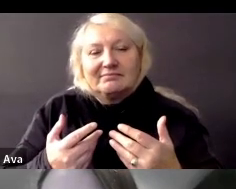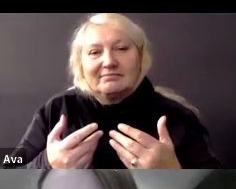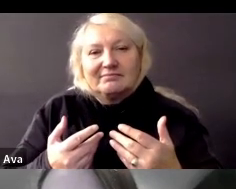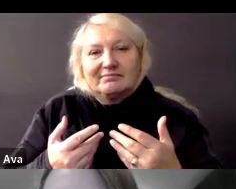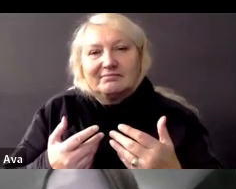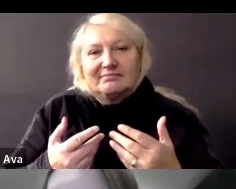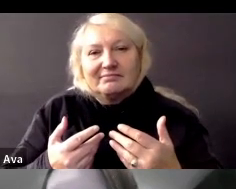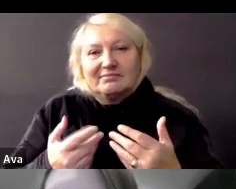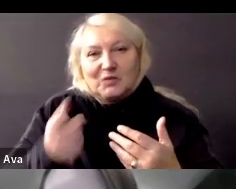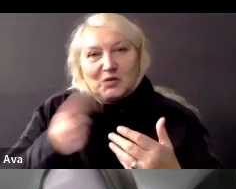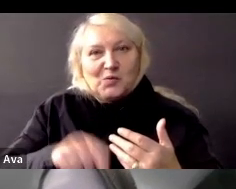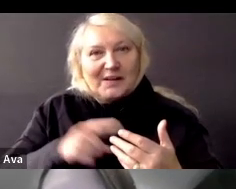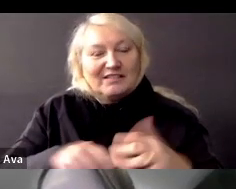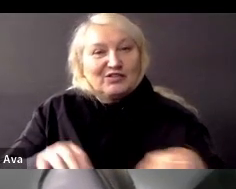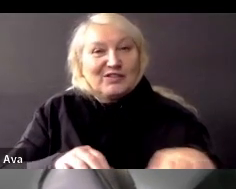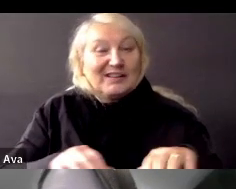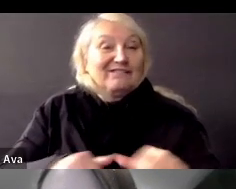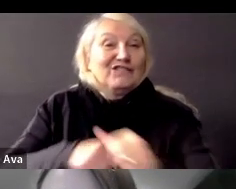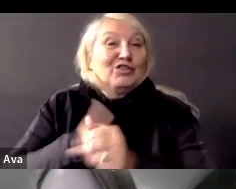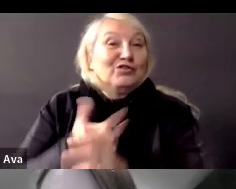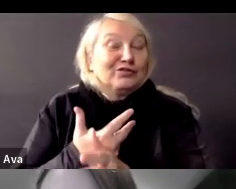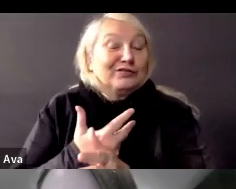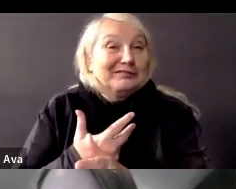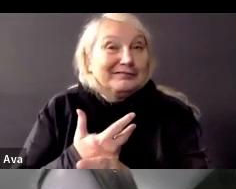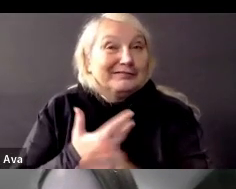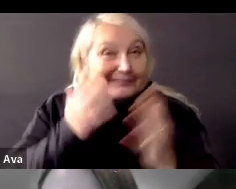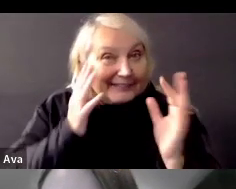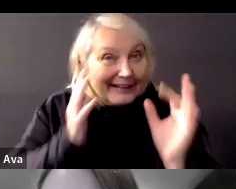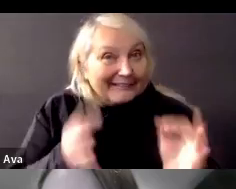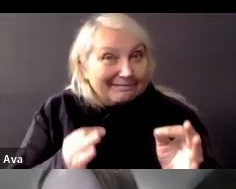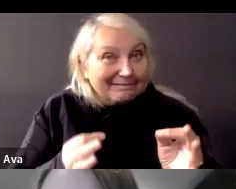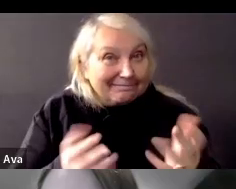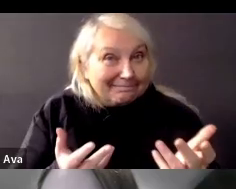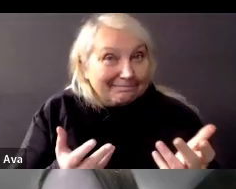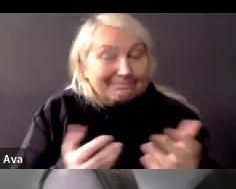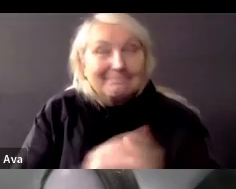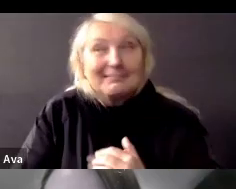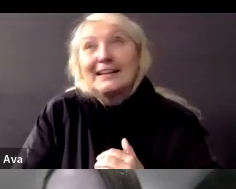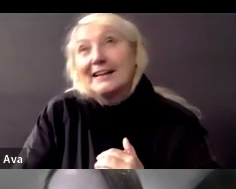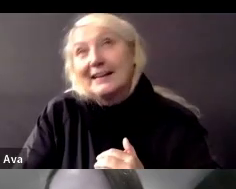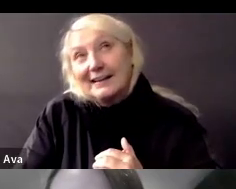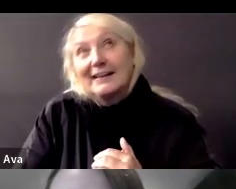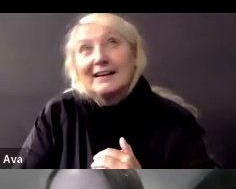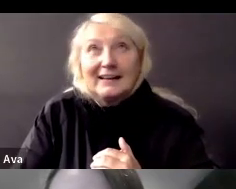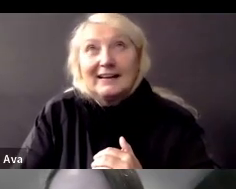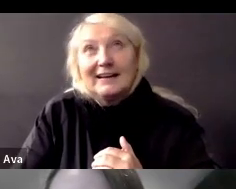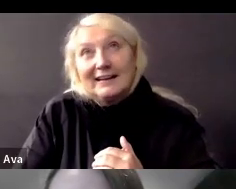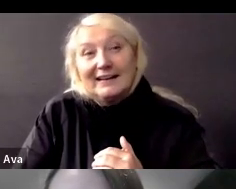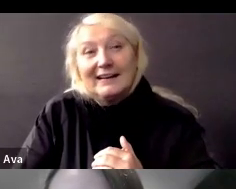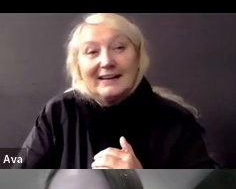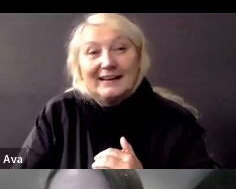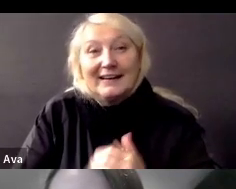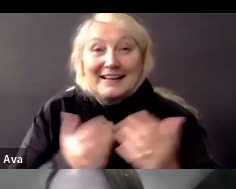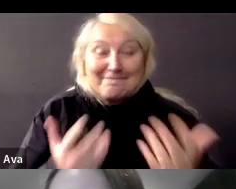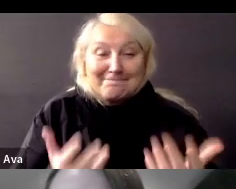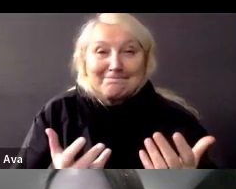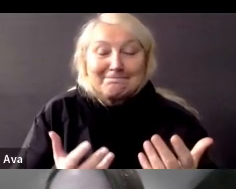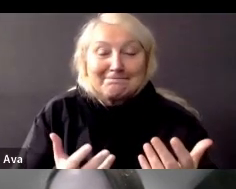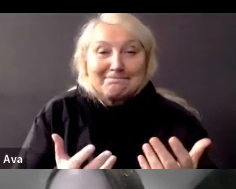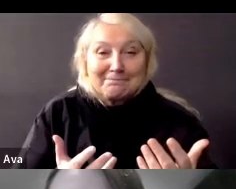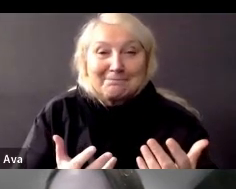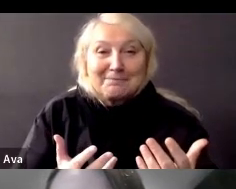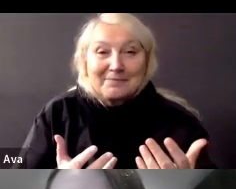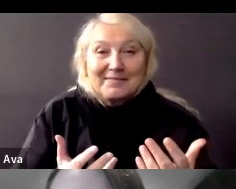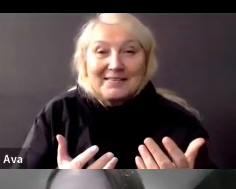to do this virtually. So it also shows that when